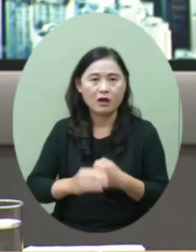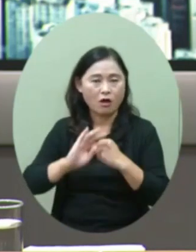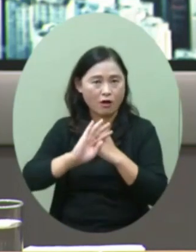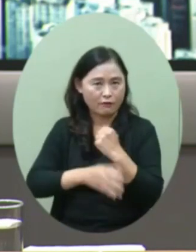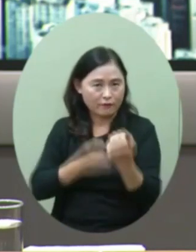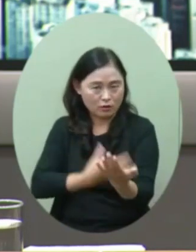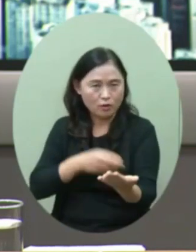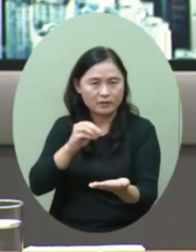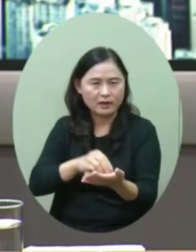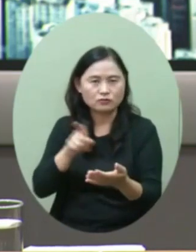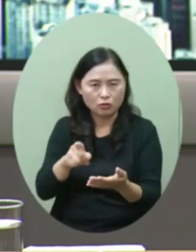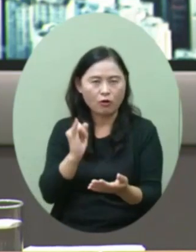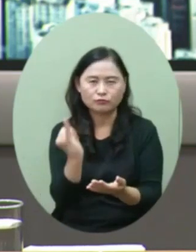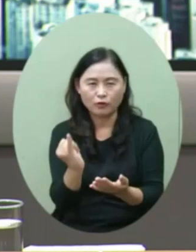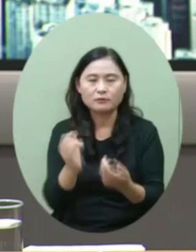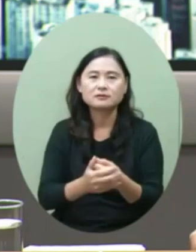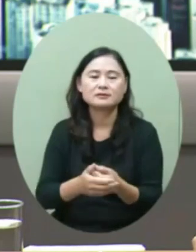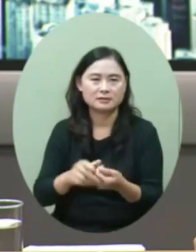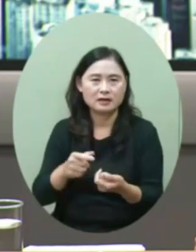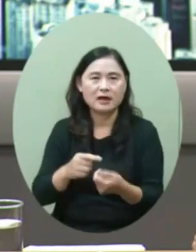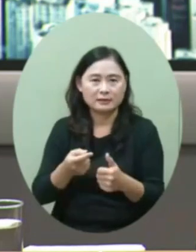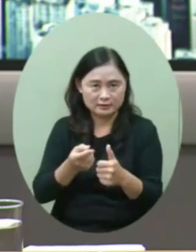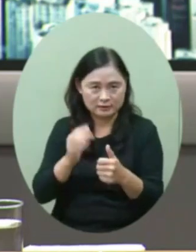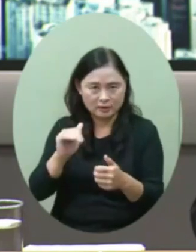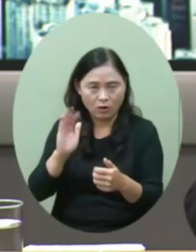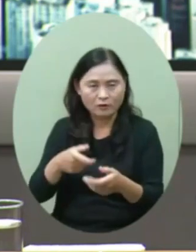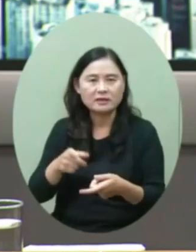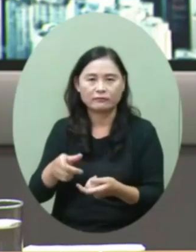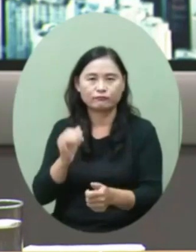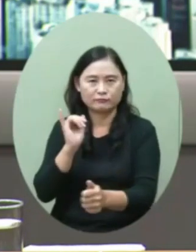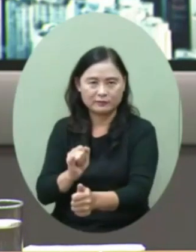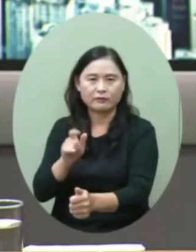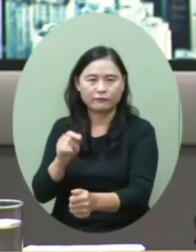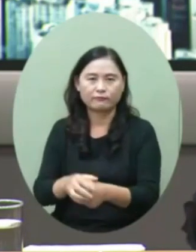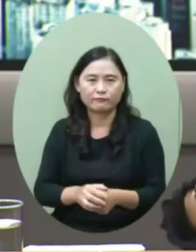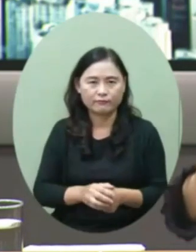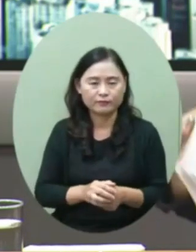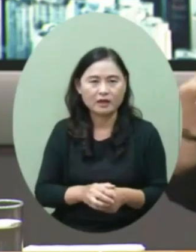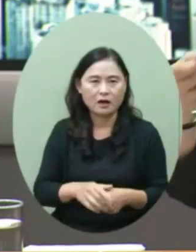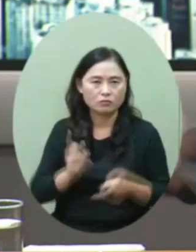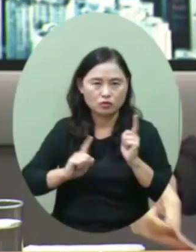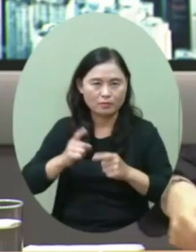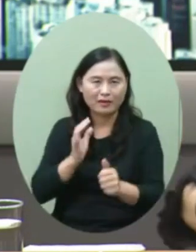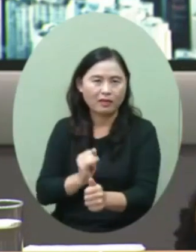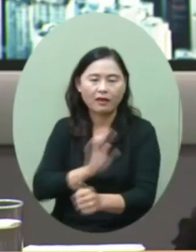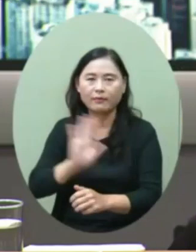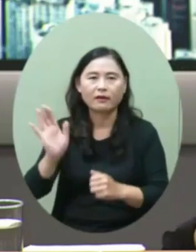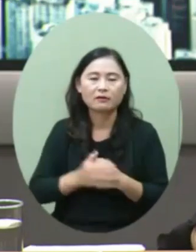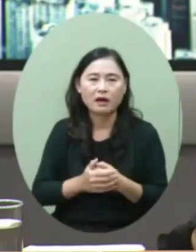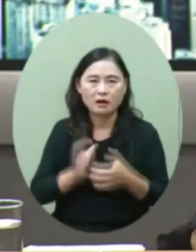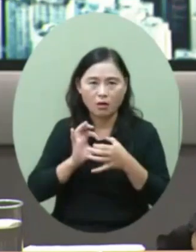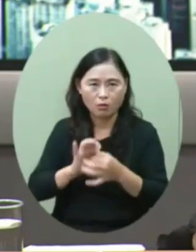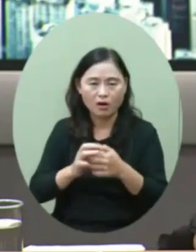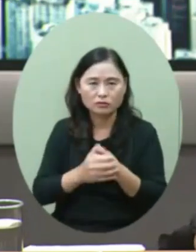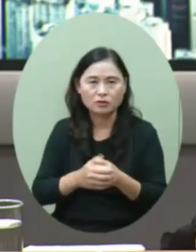for offences endangering national security. A person who commits an act which constitutes an offence under law shall be convicted